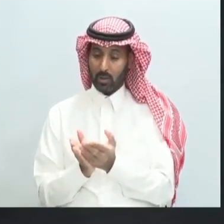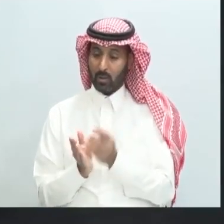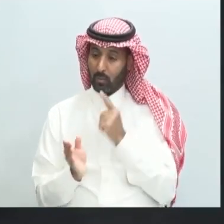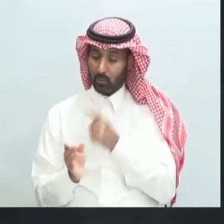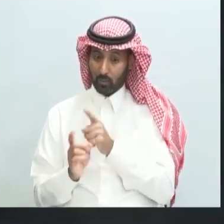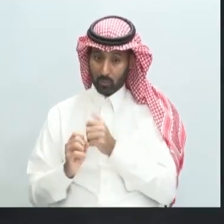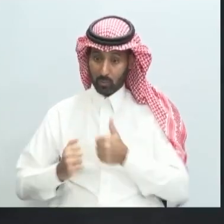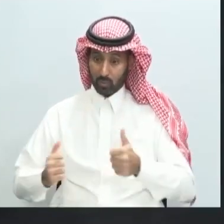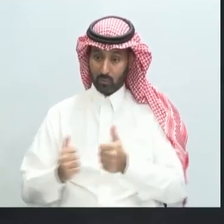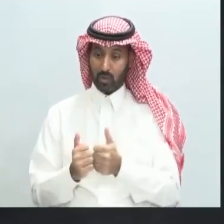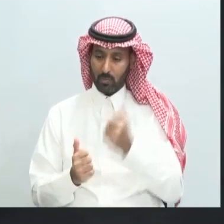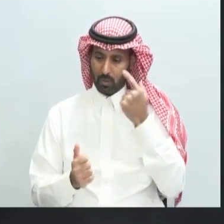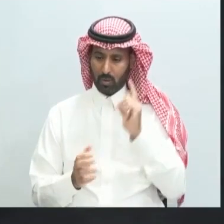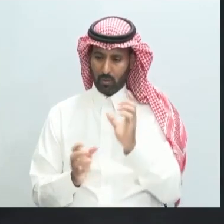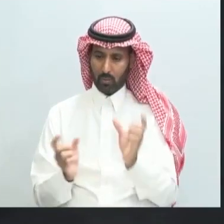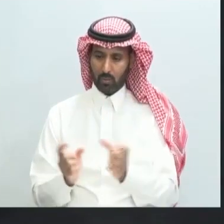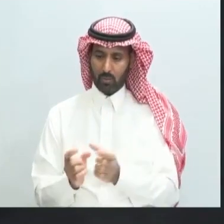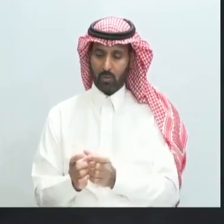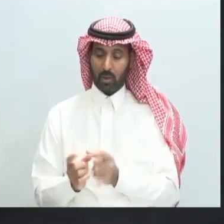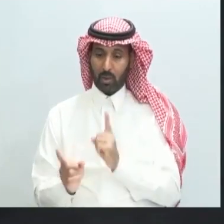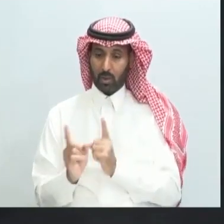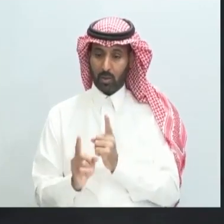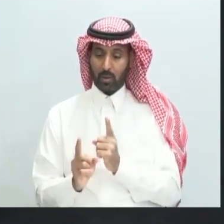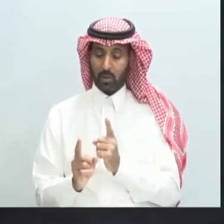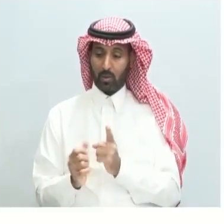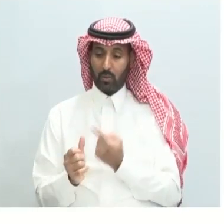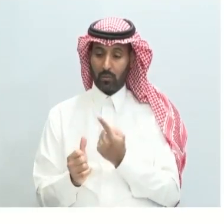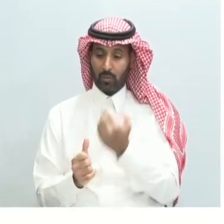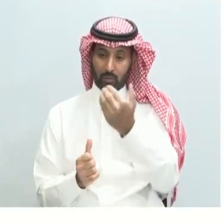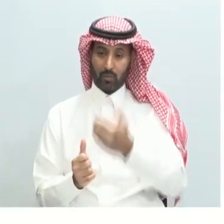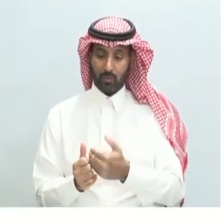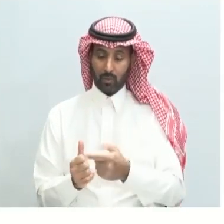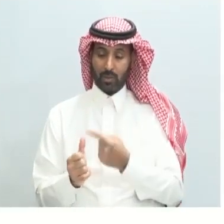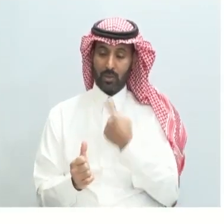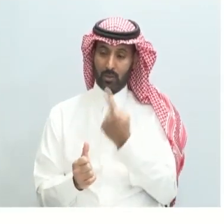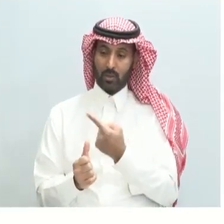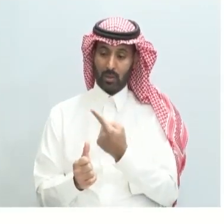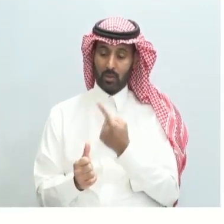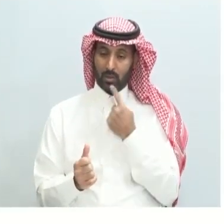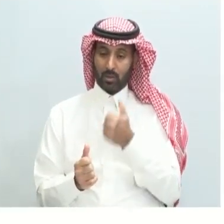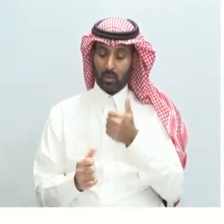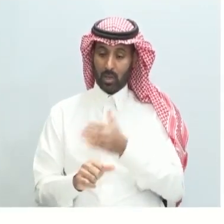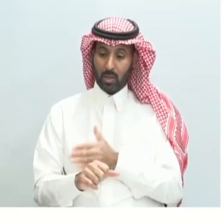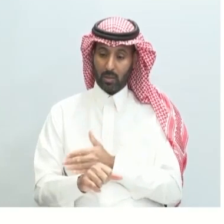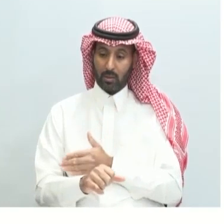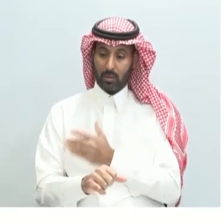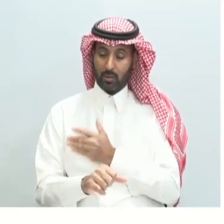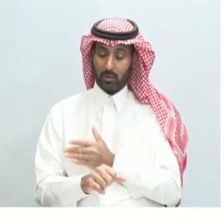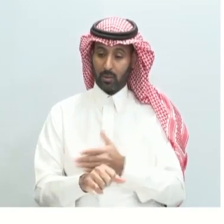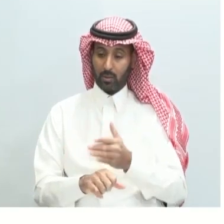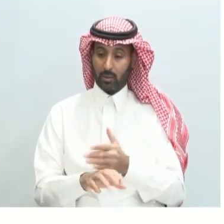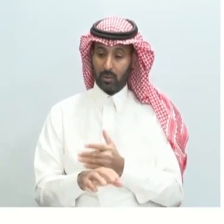your family members or one of your friends, where the first partner will chant early to bed